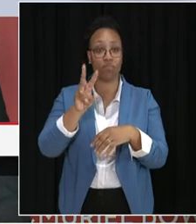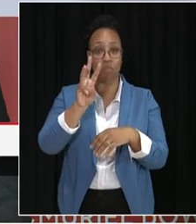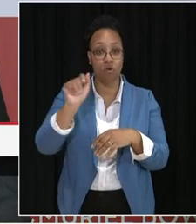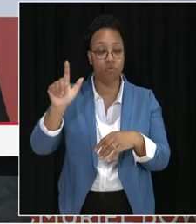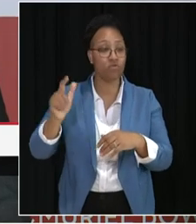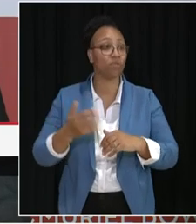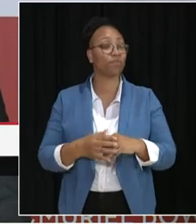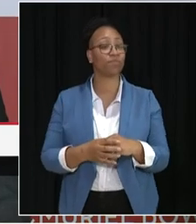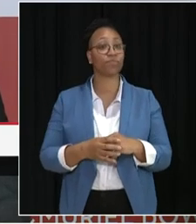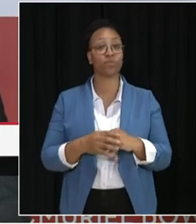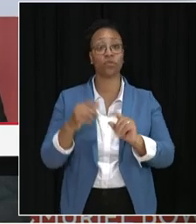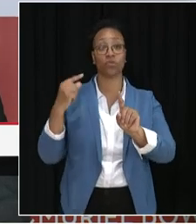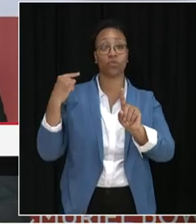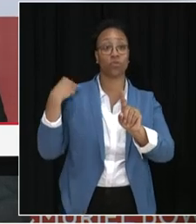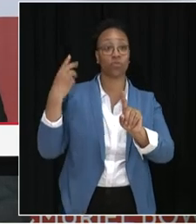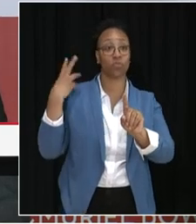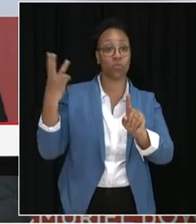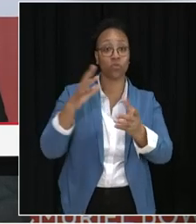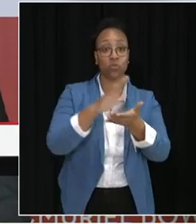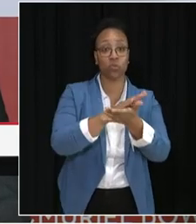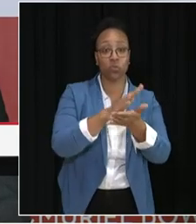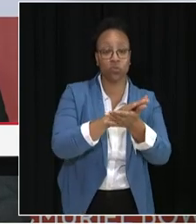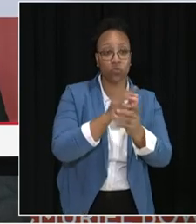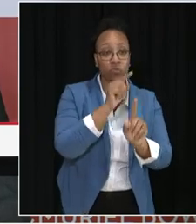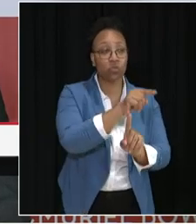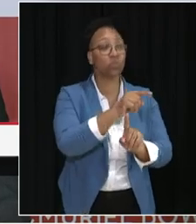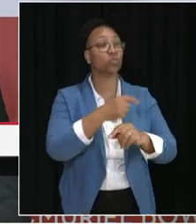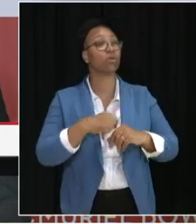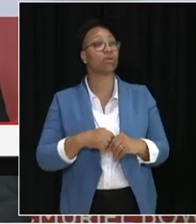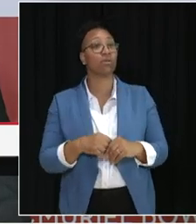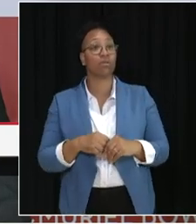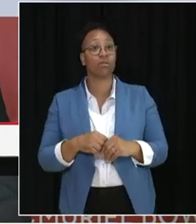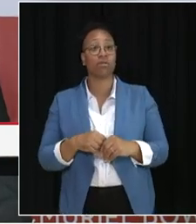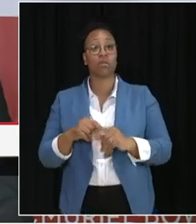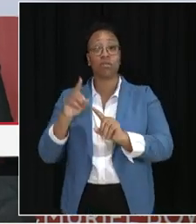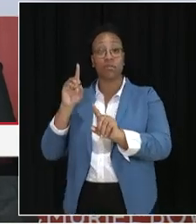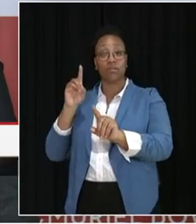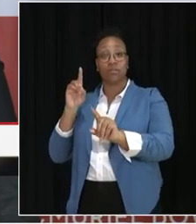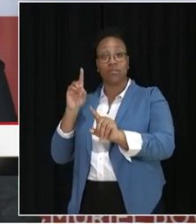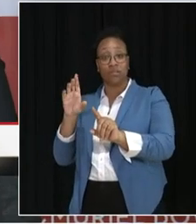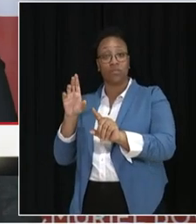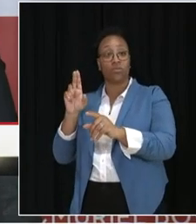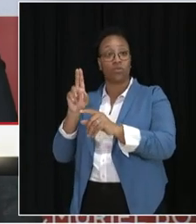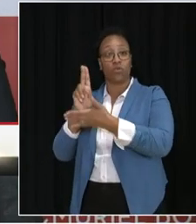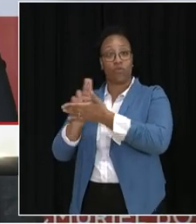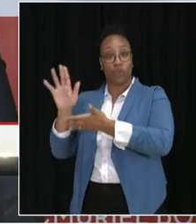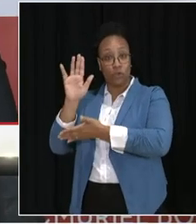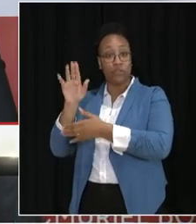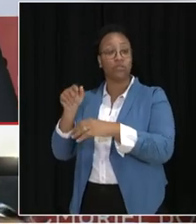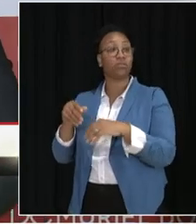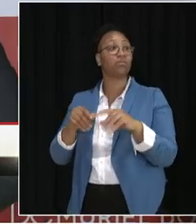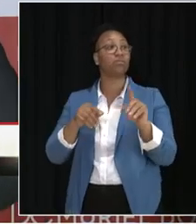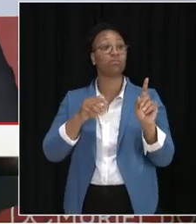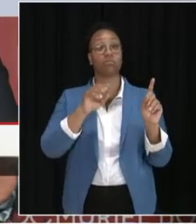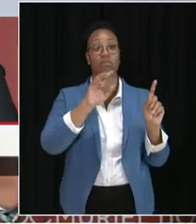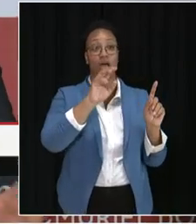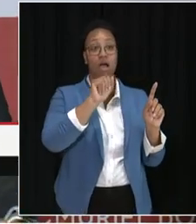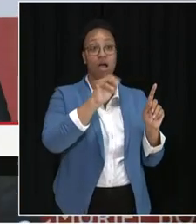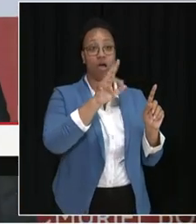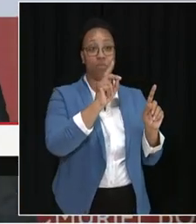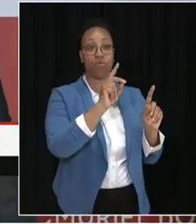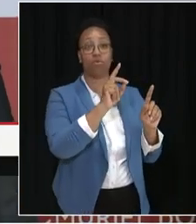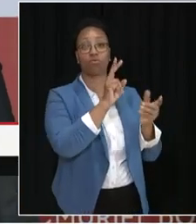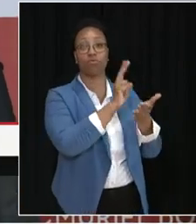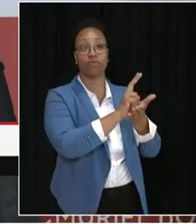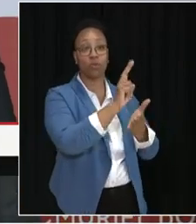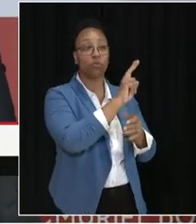other universities, such as University District of Columbia, also Howard University, Georgetown as well. So we continue to work with our